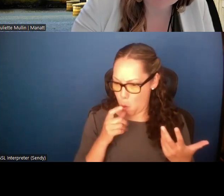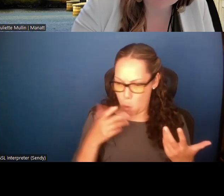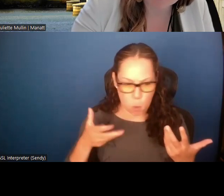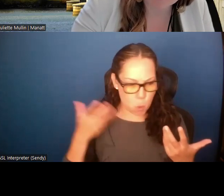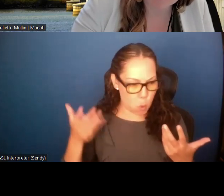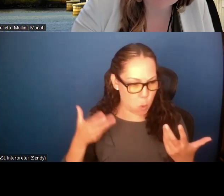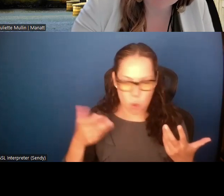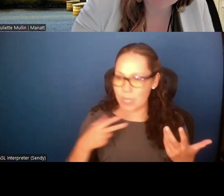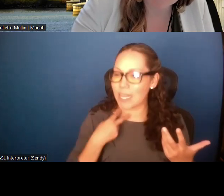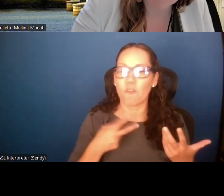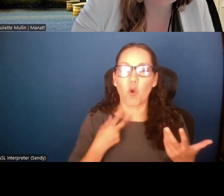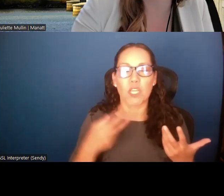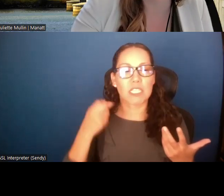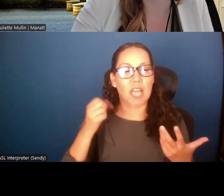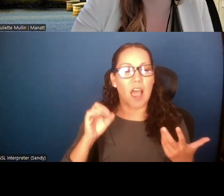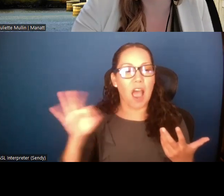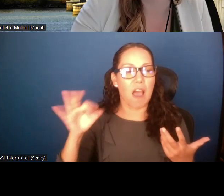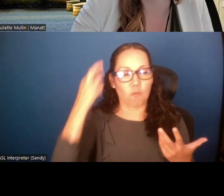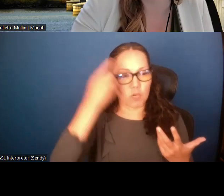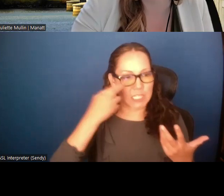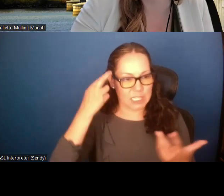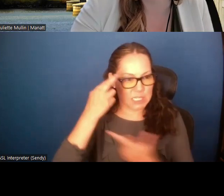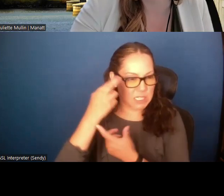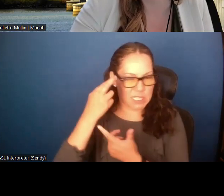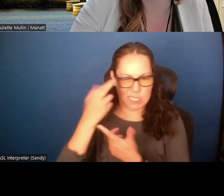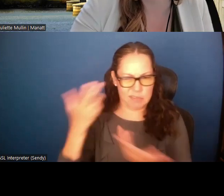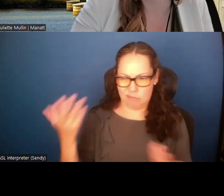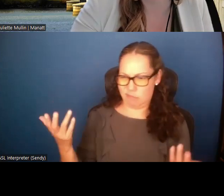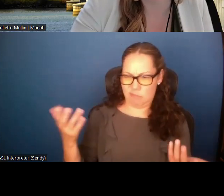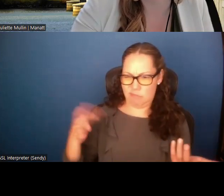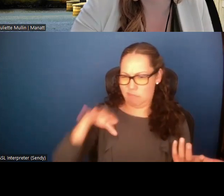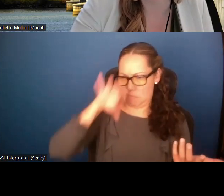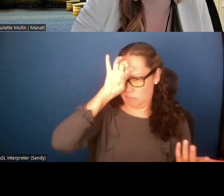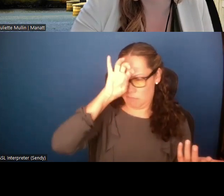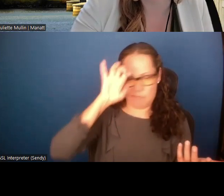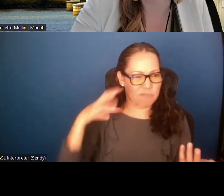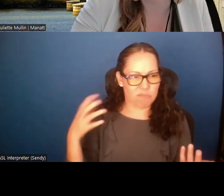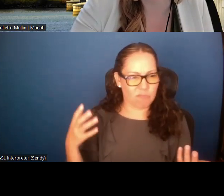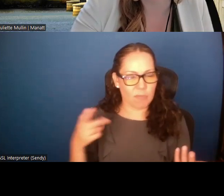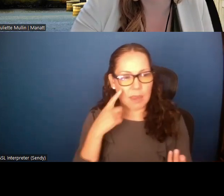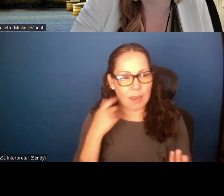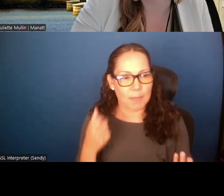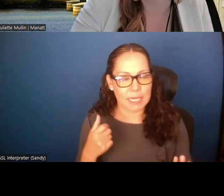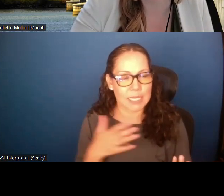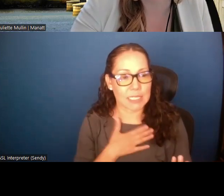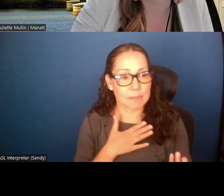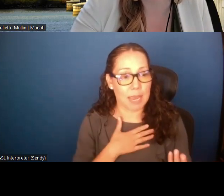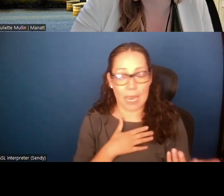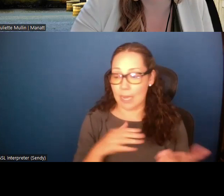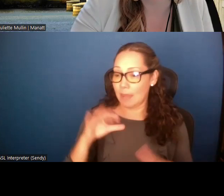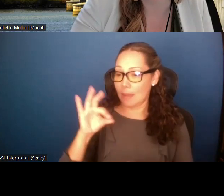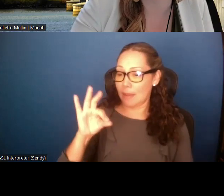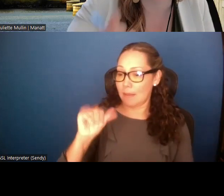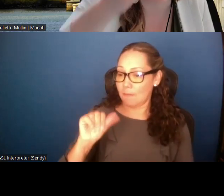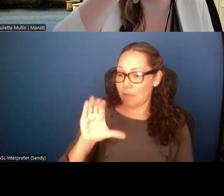the voice of reason, I guess. Because so my facility, for instance, just in